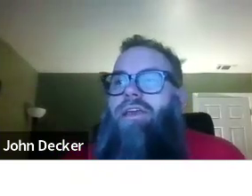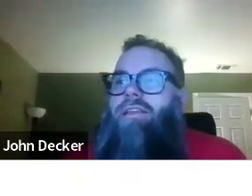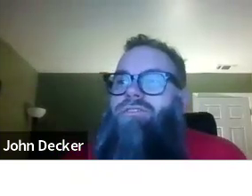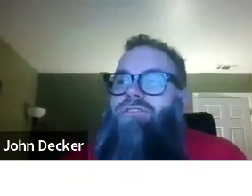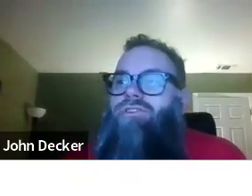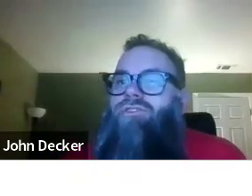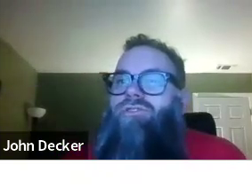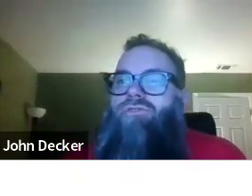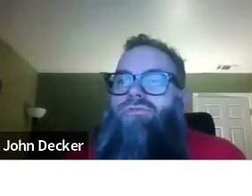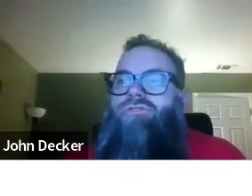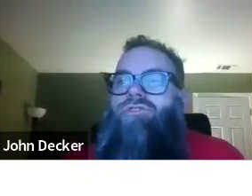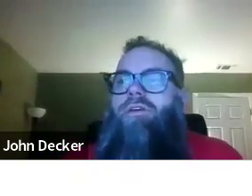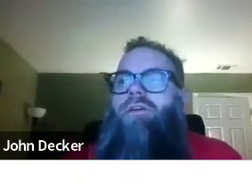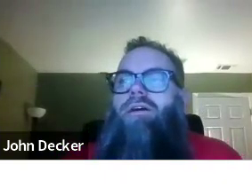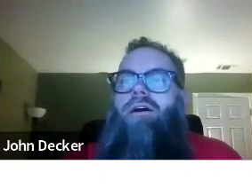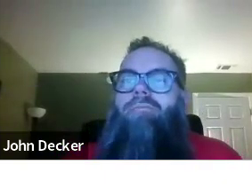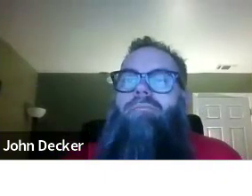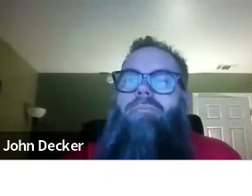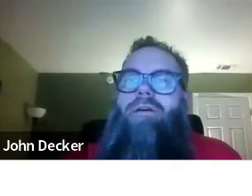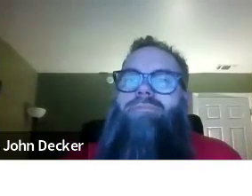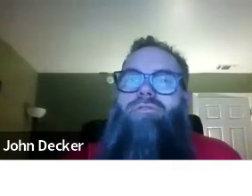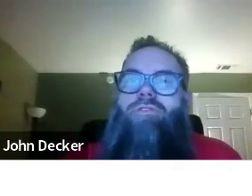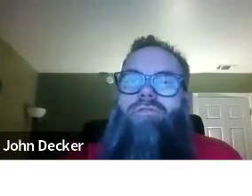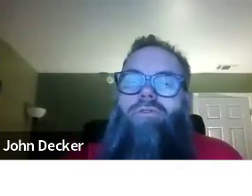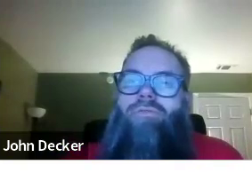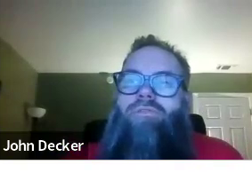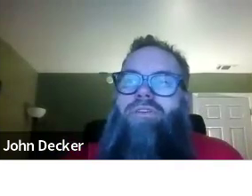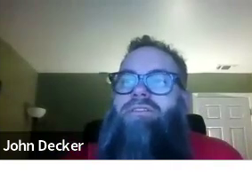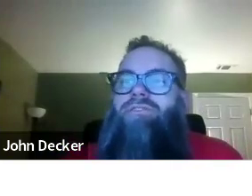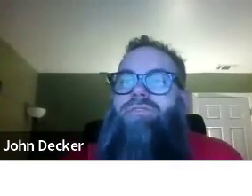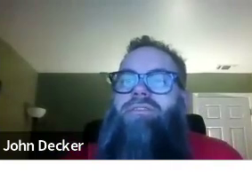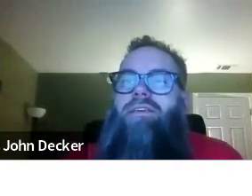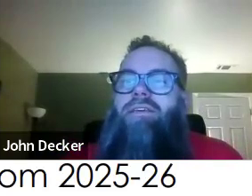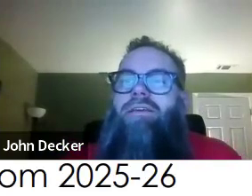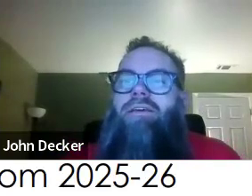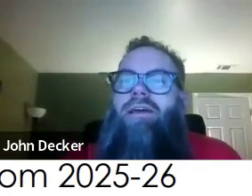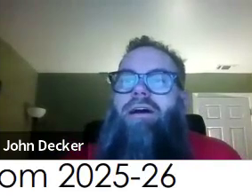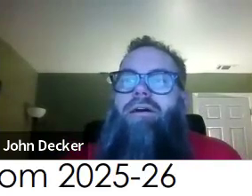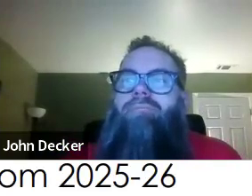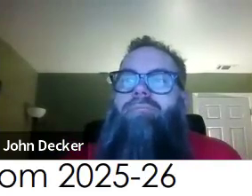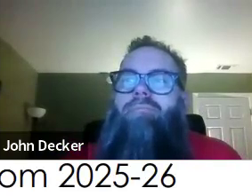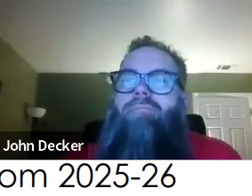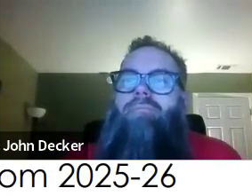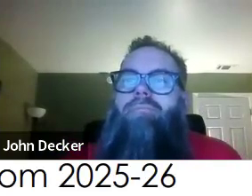27, which again is just a huge explosion of growth that we've continued to see.